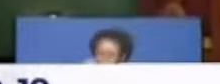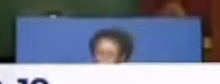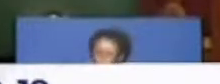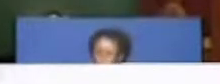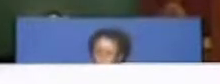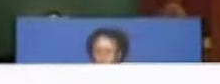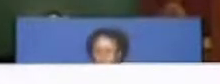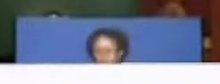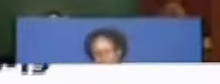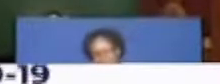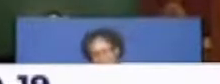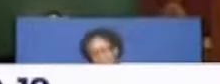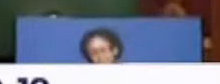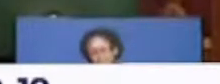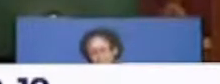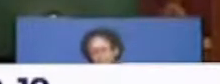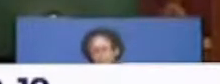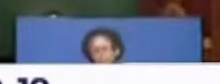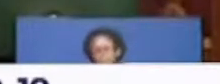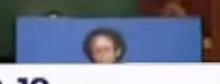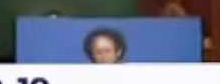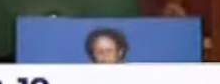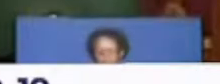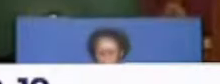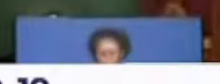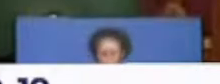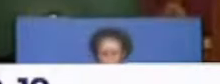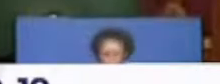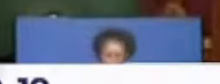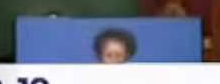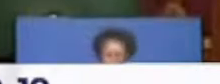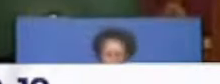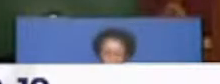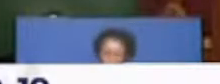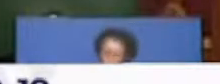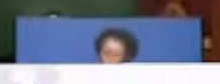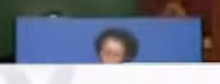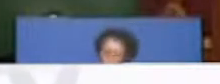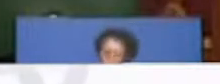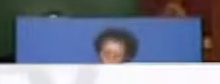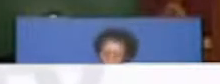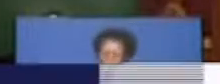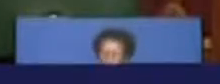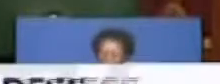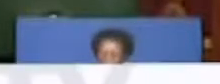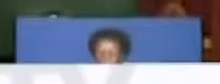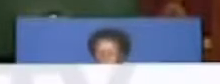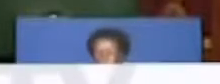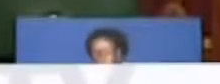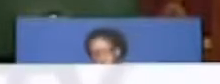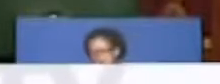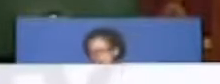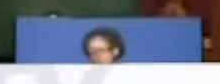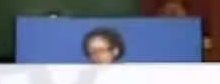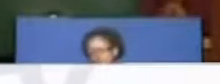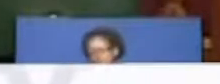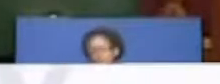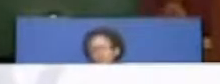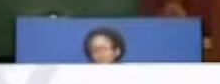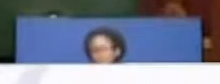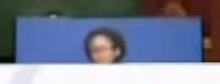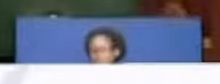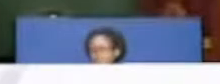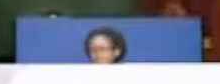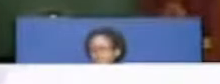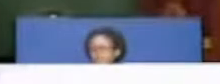disputes involving SMEs, mostly our young people, being resolved within a record 60 days and thus